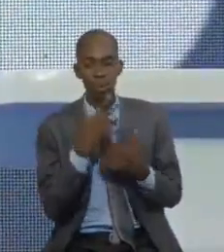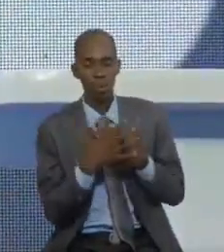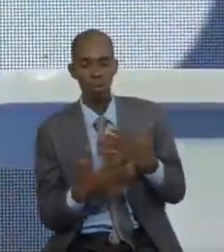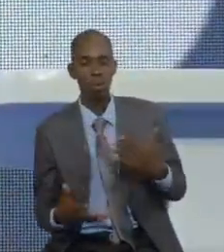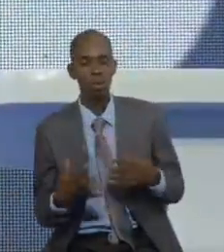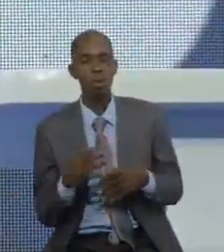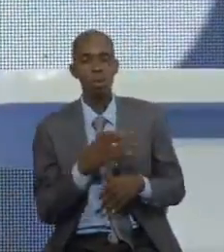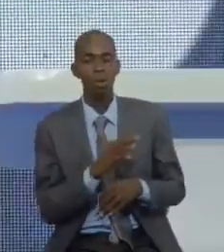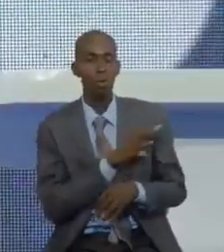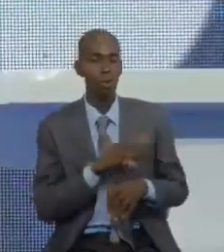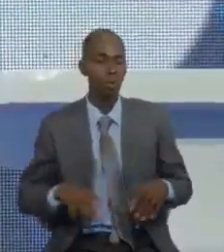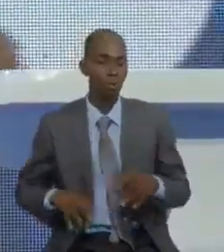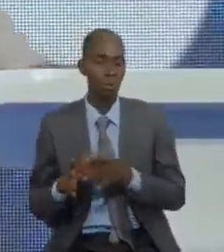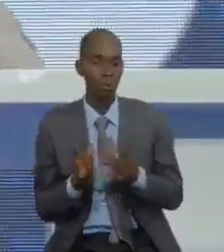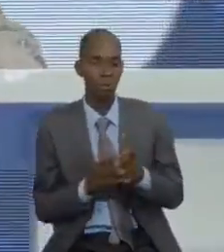Christ.